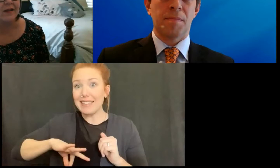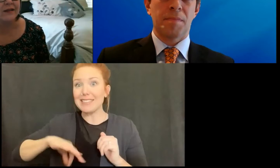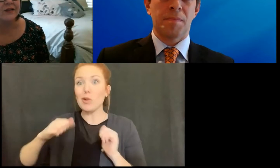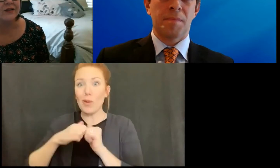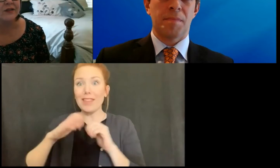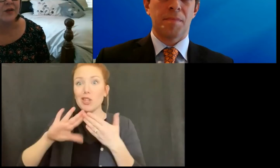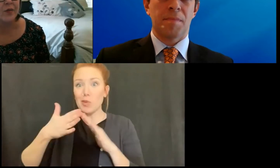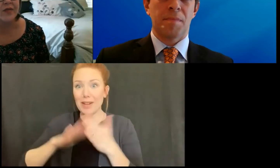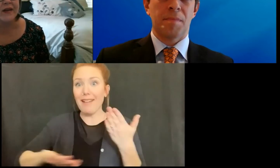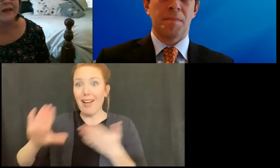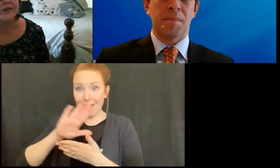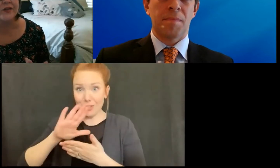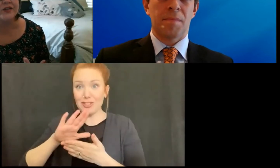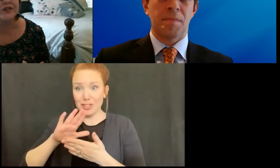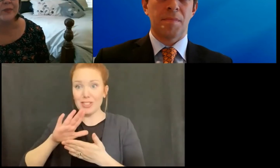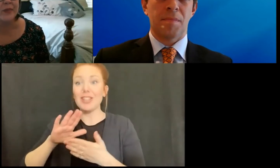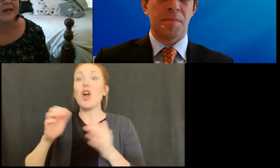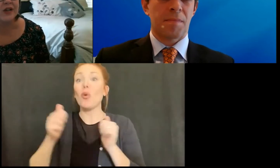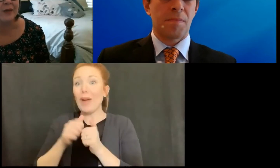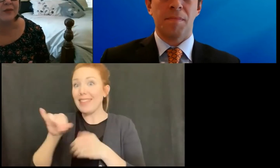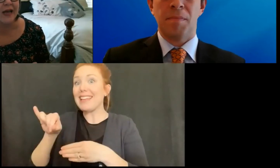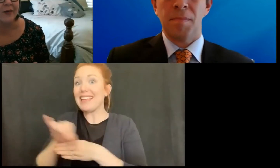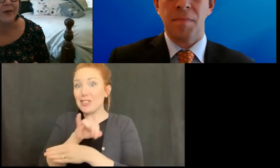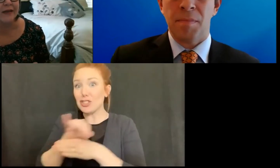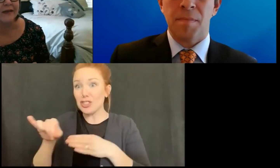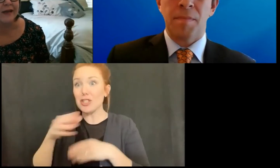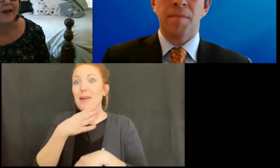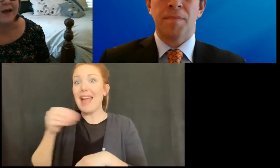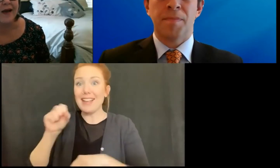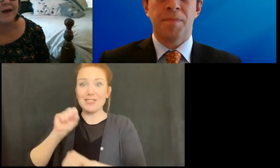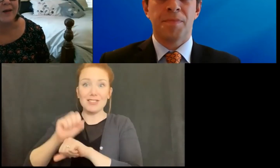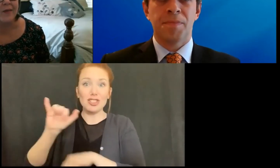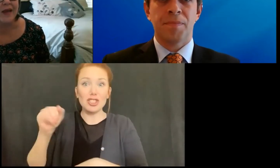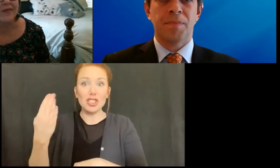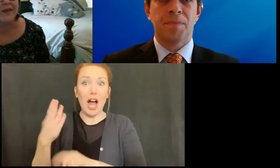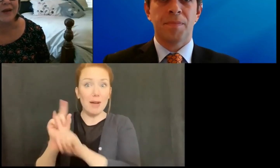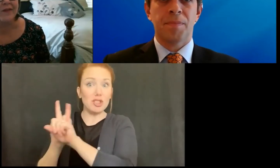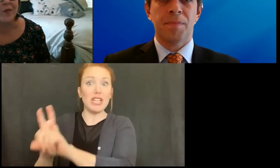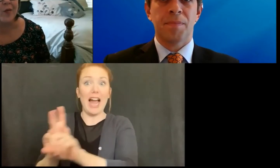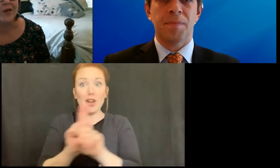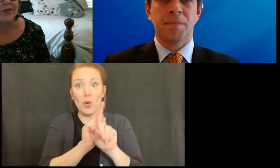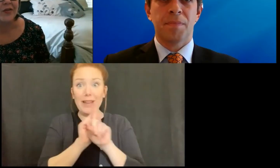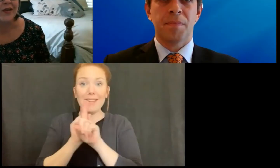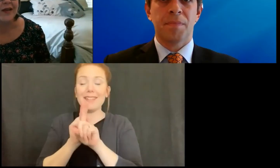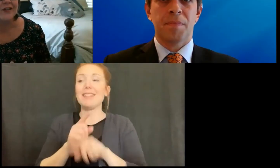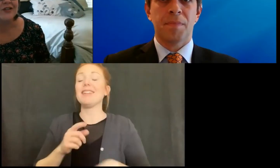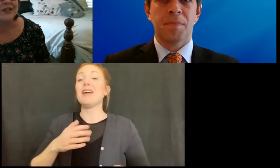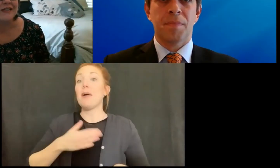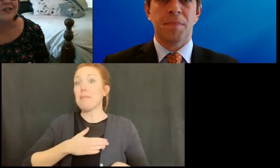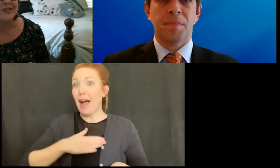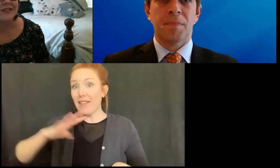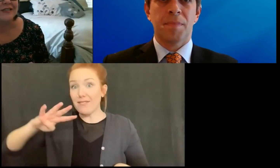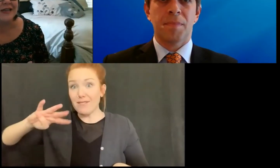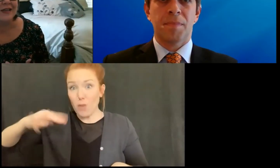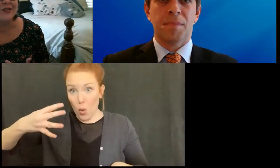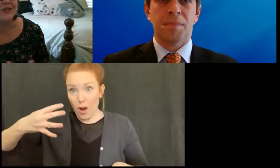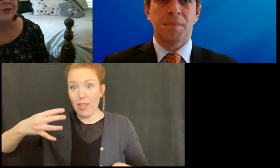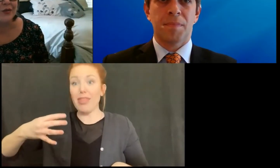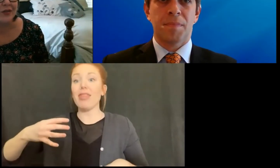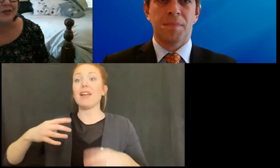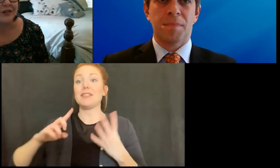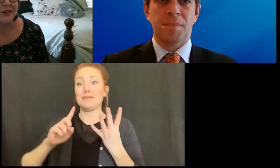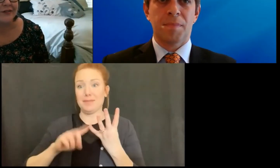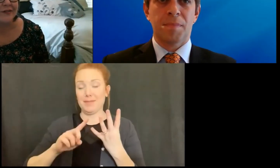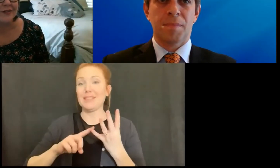Community College with an internship and a job shadowing. And then my 4th, she is just a